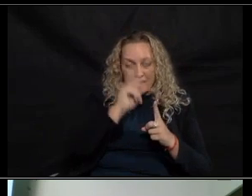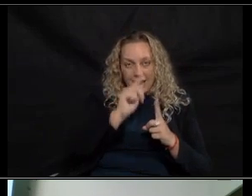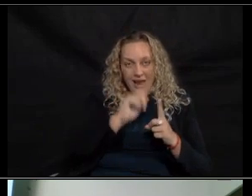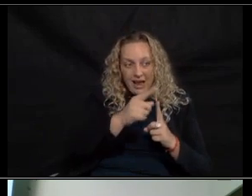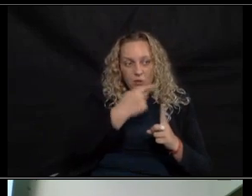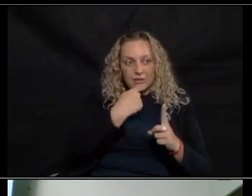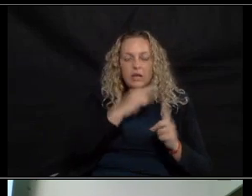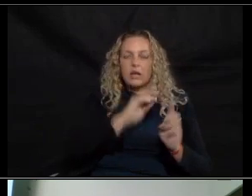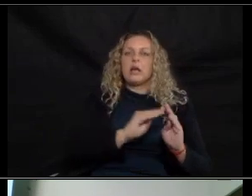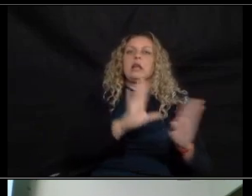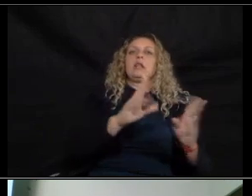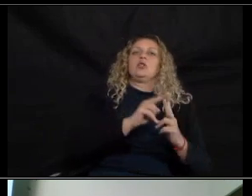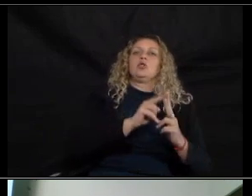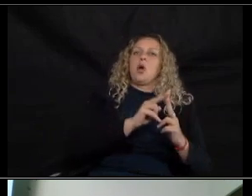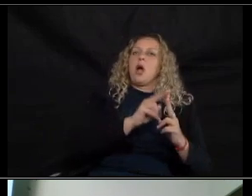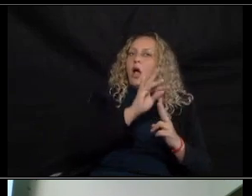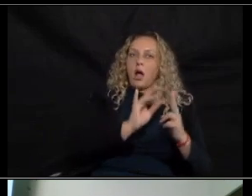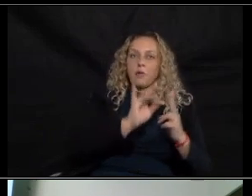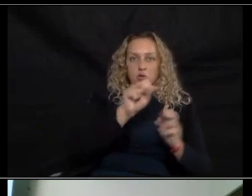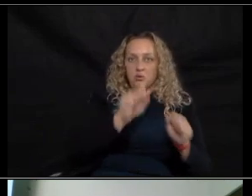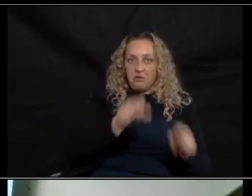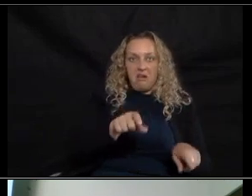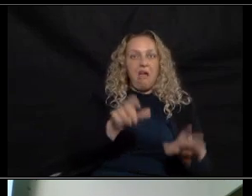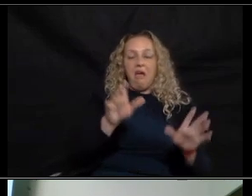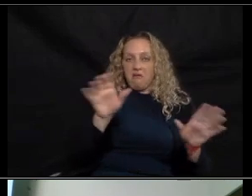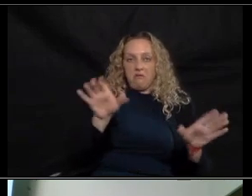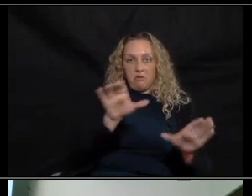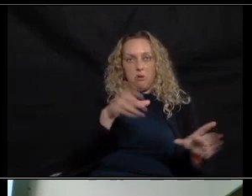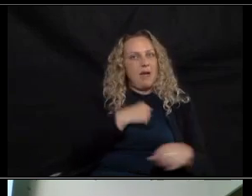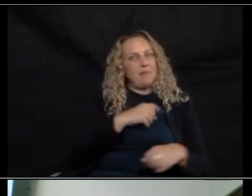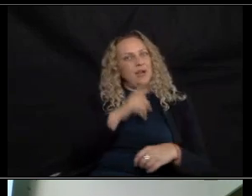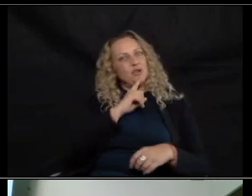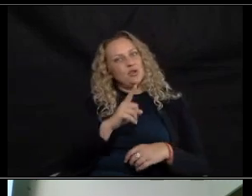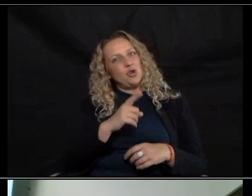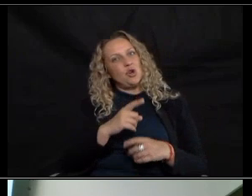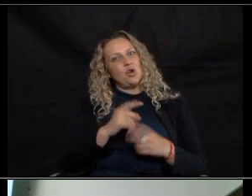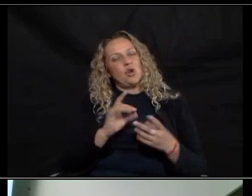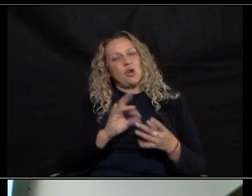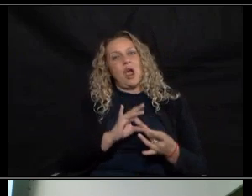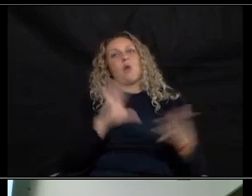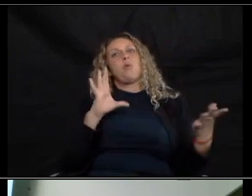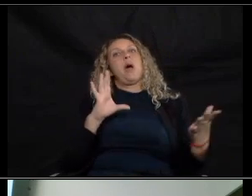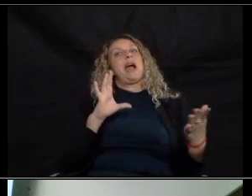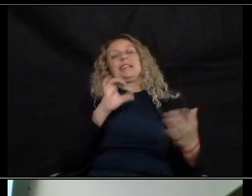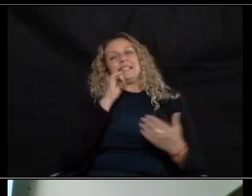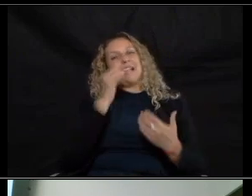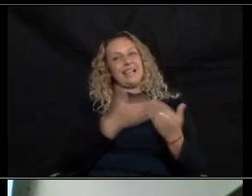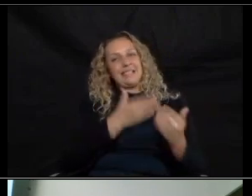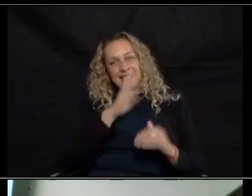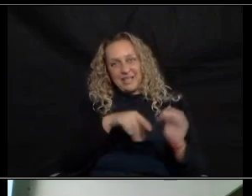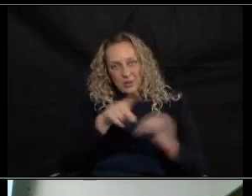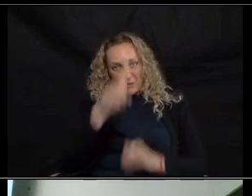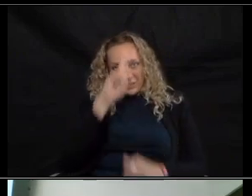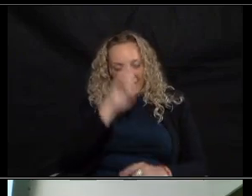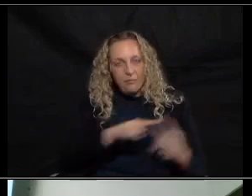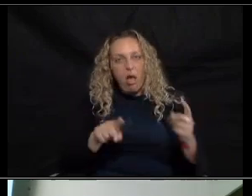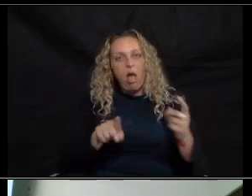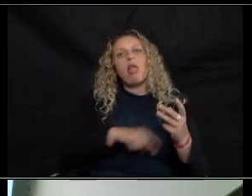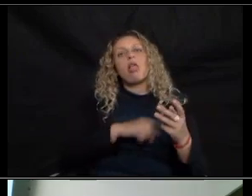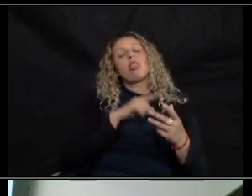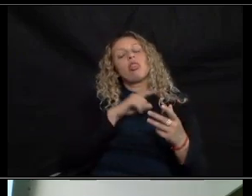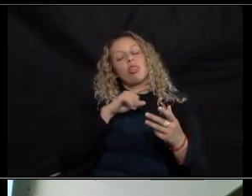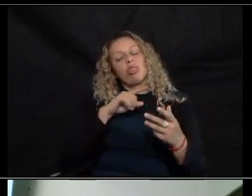are clearly two options that you may avail yourself of. I'm not so sure unwinding this as easy as you might think, but a third option is